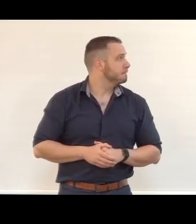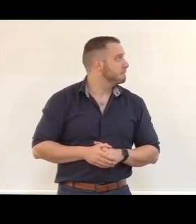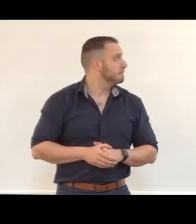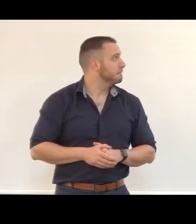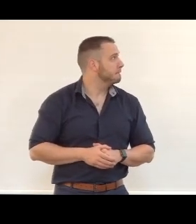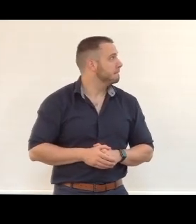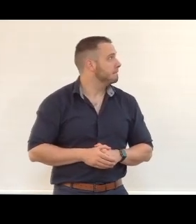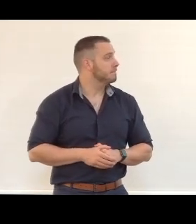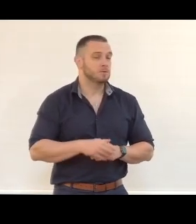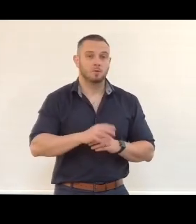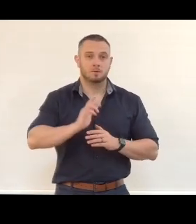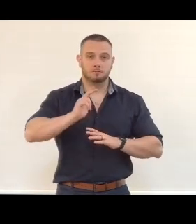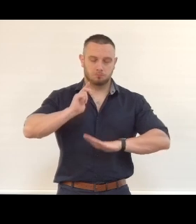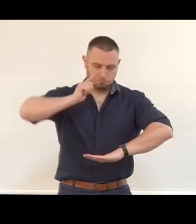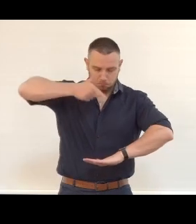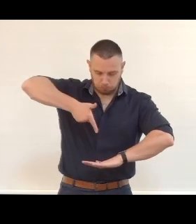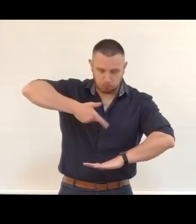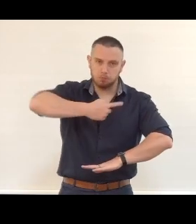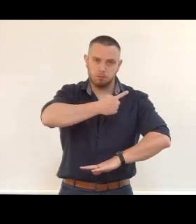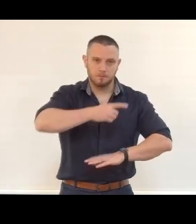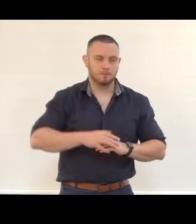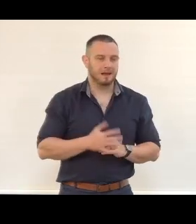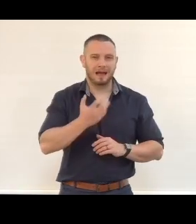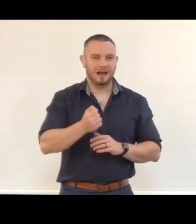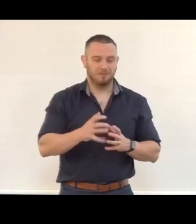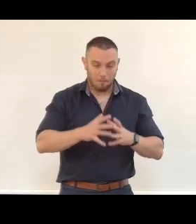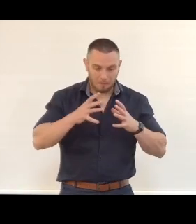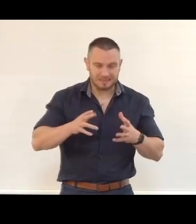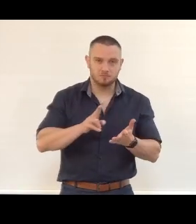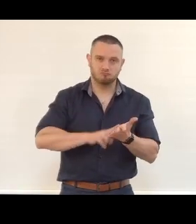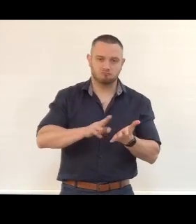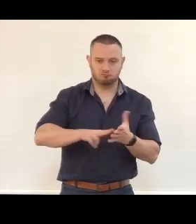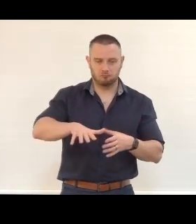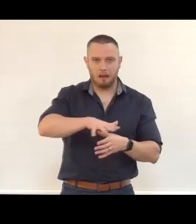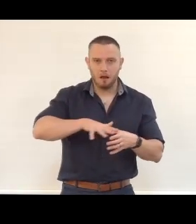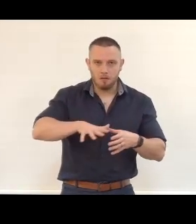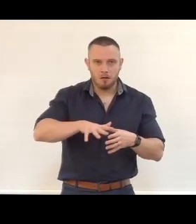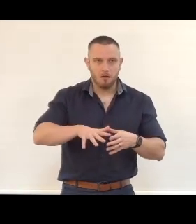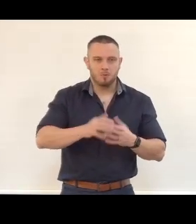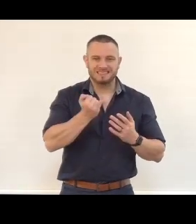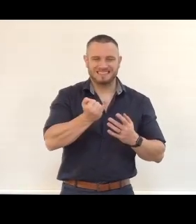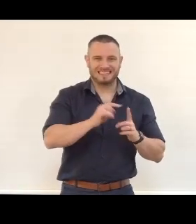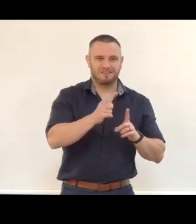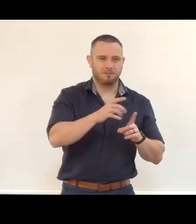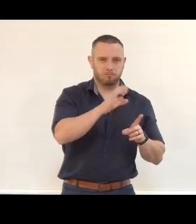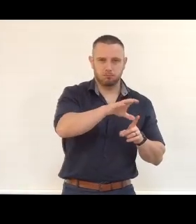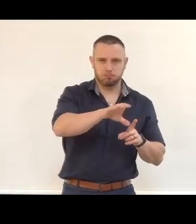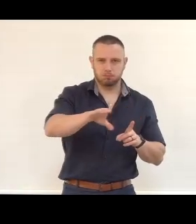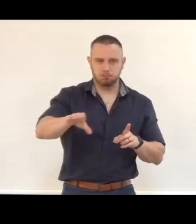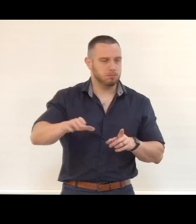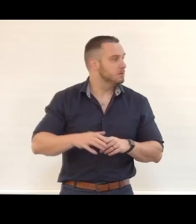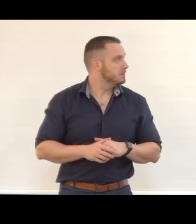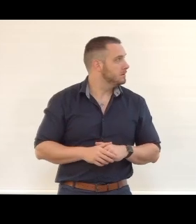So this is how the floor plans look like. So you see there is a big common space with 6 different crew stations. Then there's a